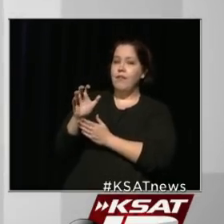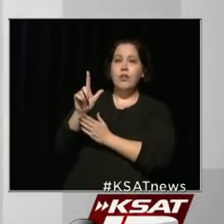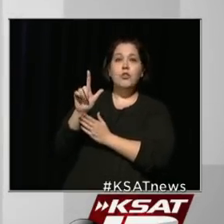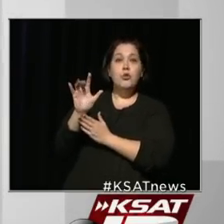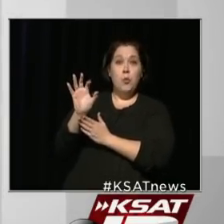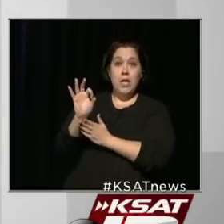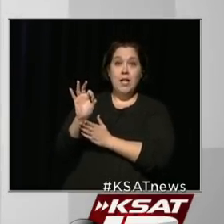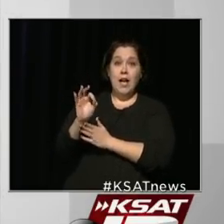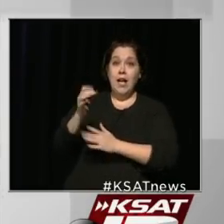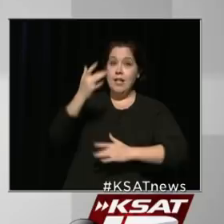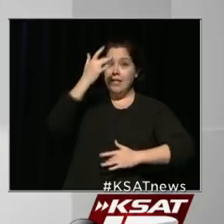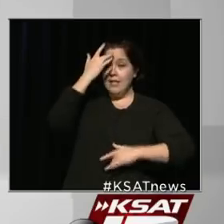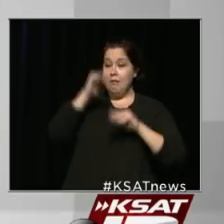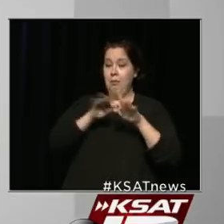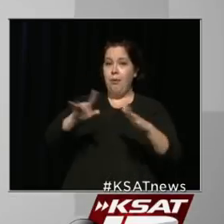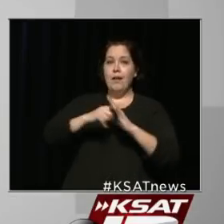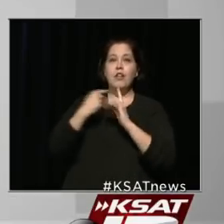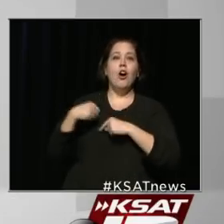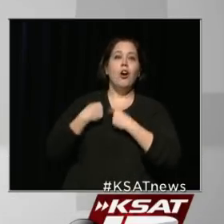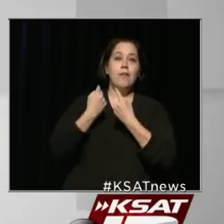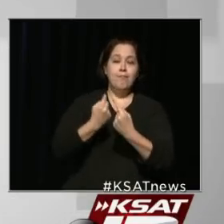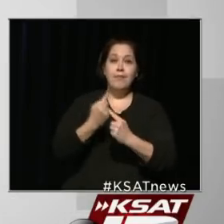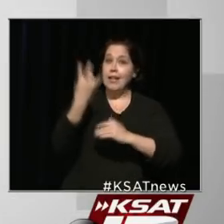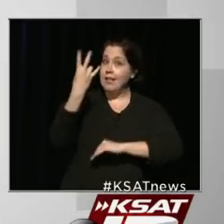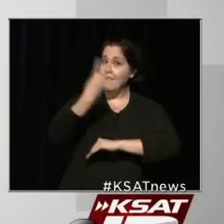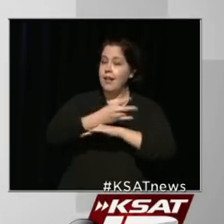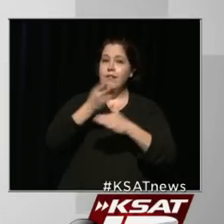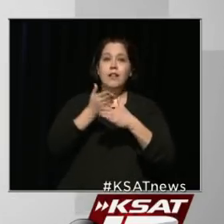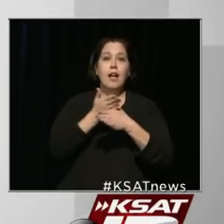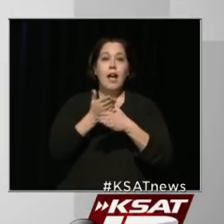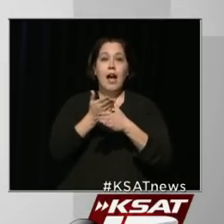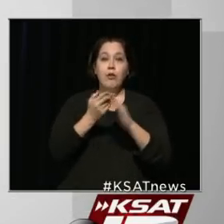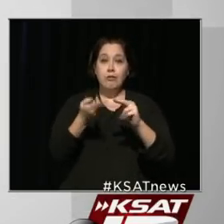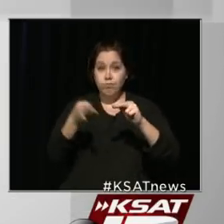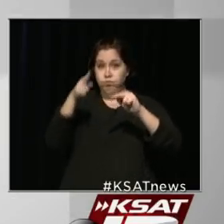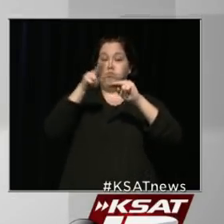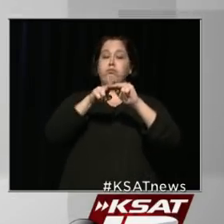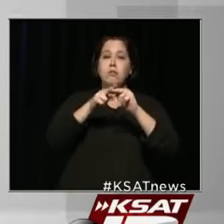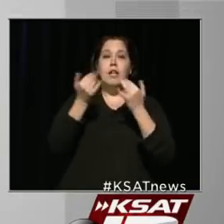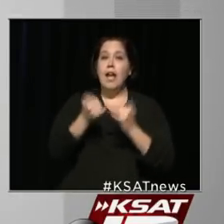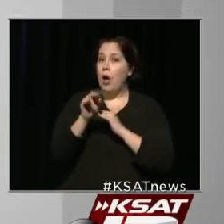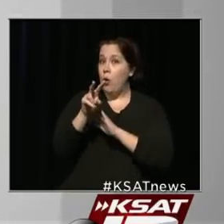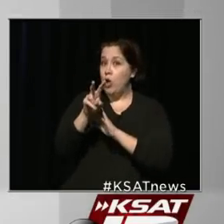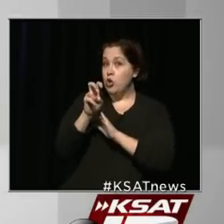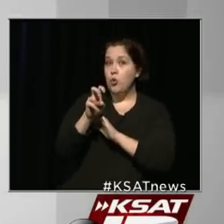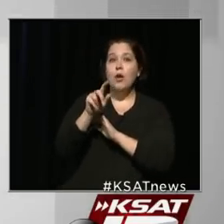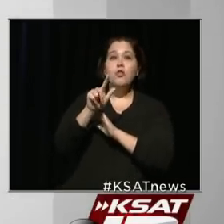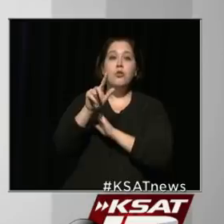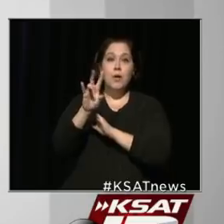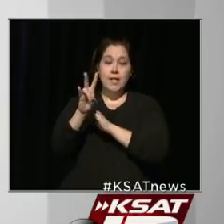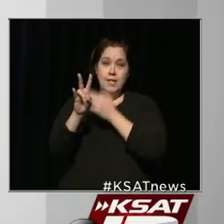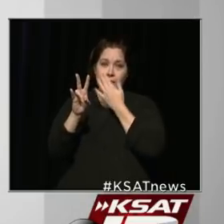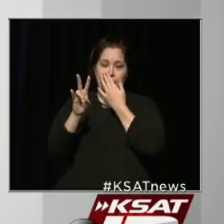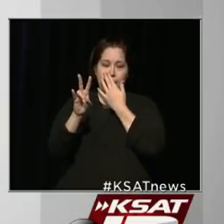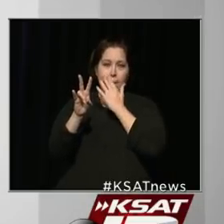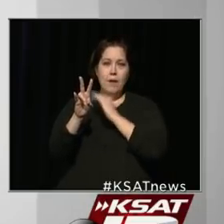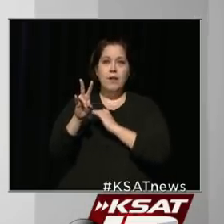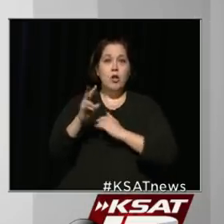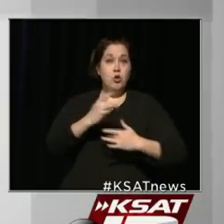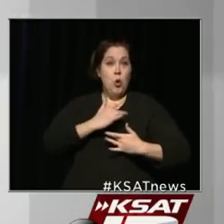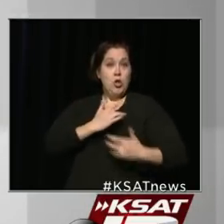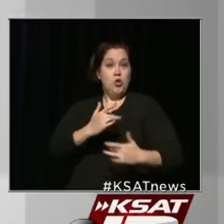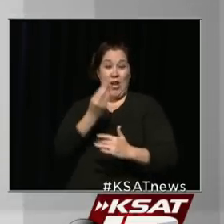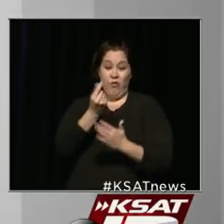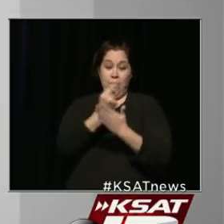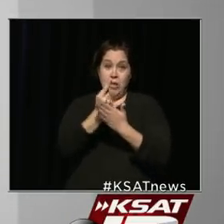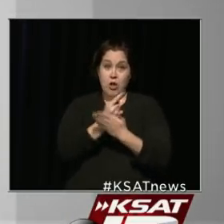66,529 since this pandemic began. The 7-day moving average has jumped up to 227. So the trend from the past